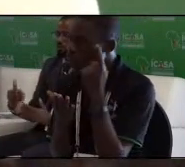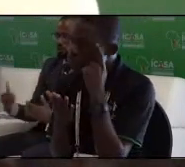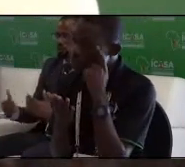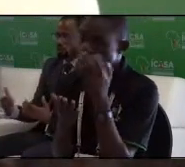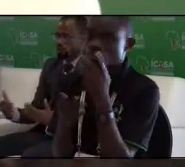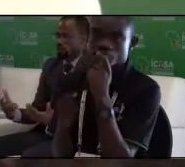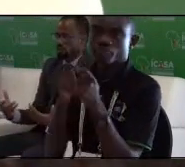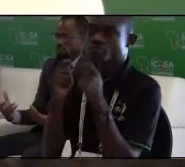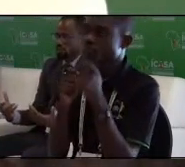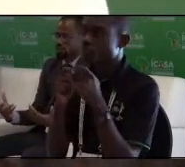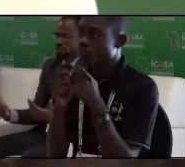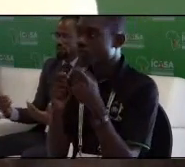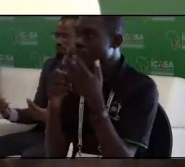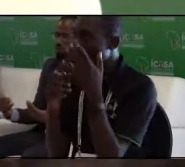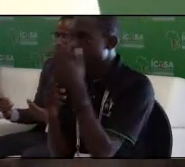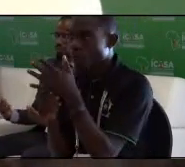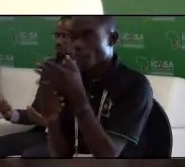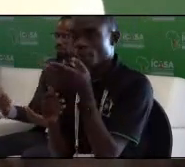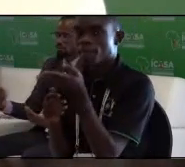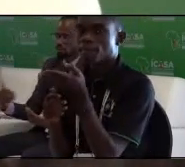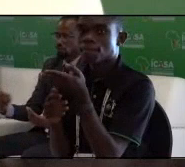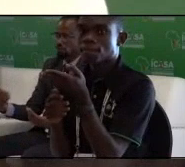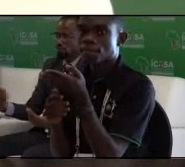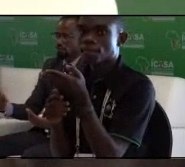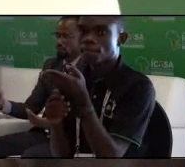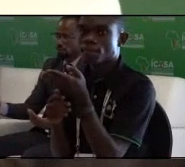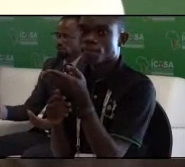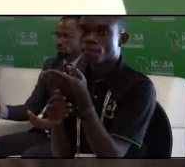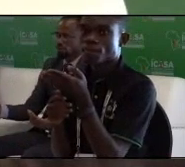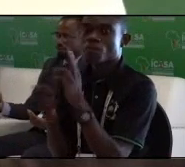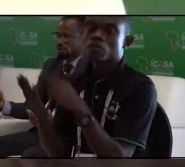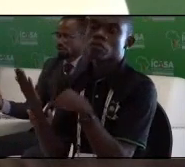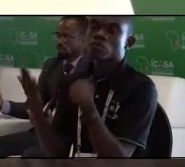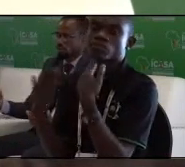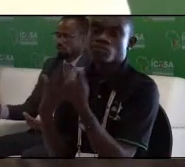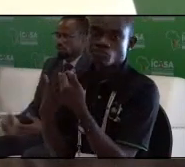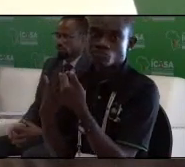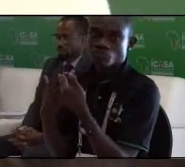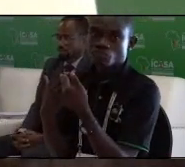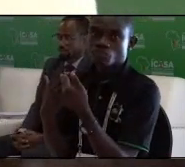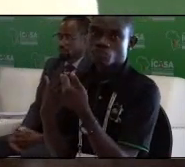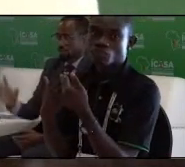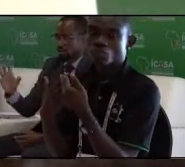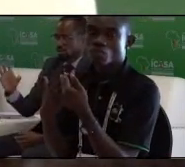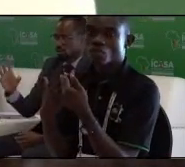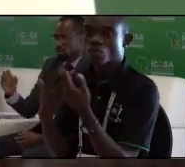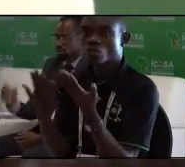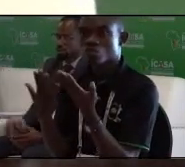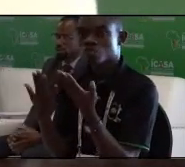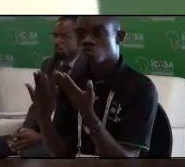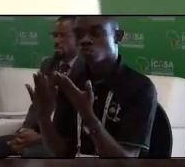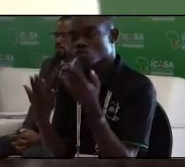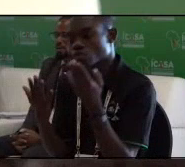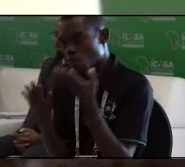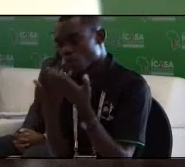that we tried to follow up to ensure this return of these results was facilitated. But we